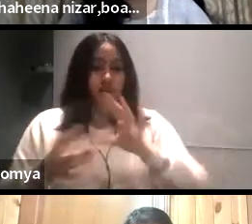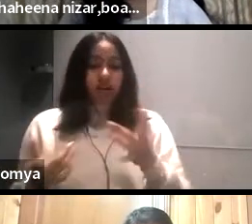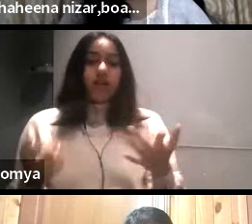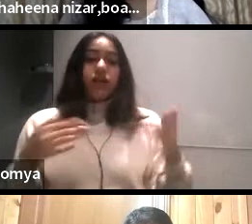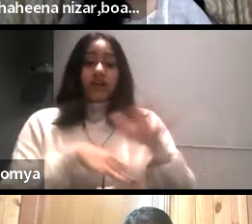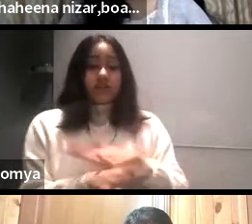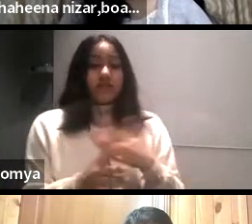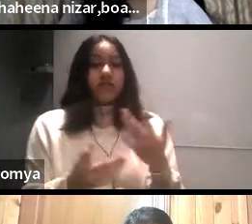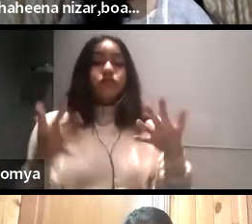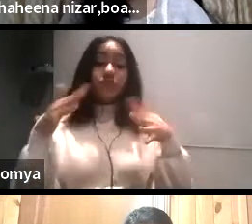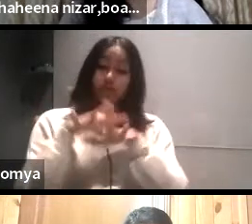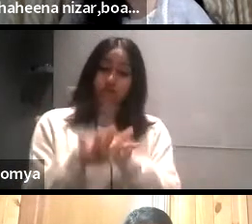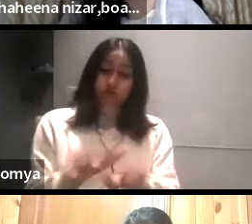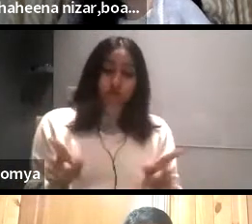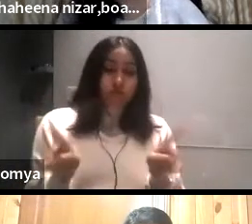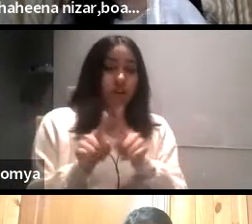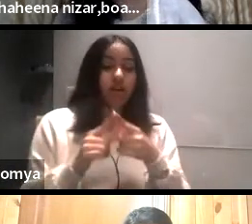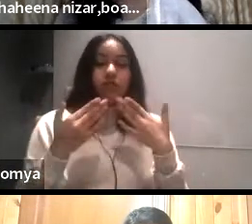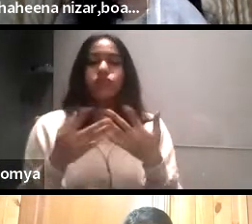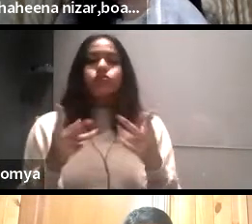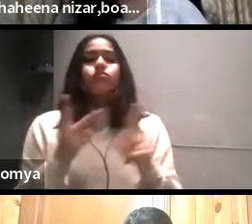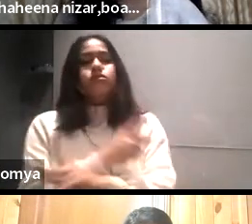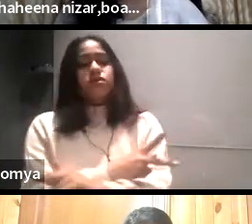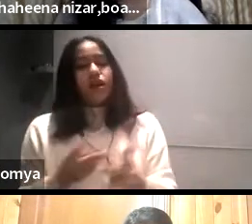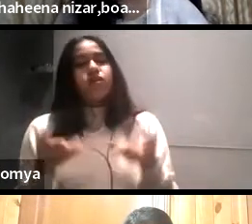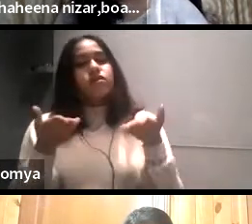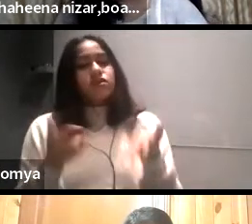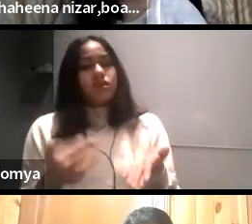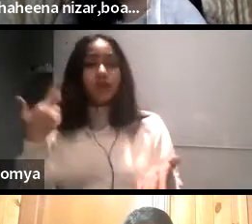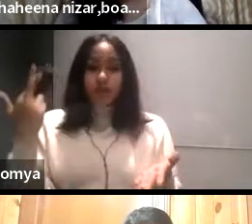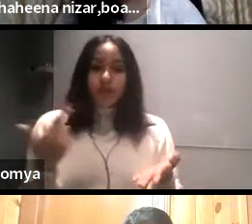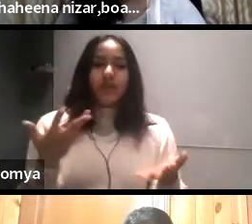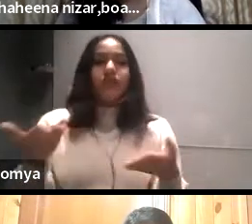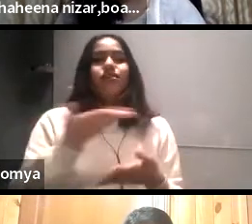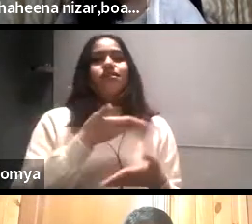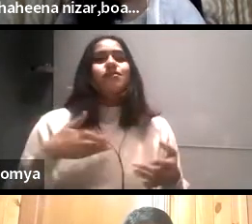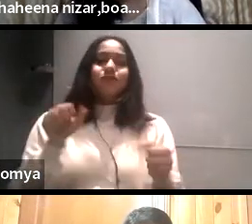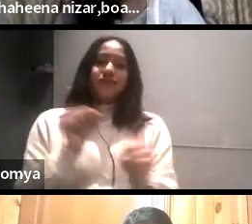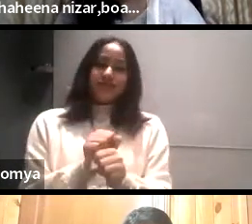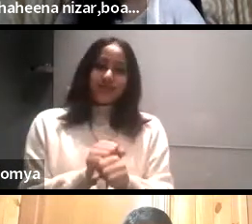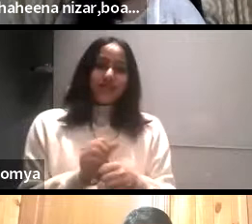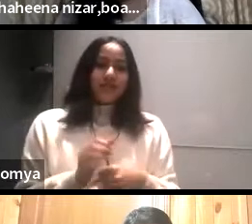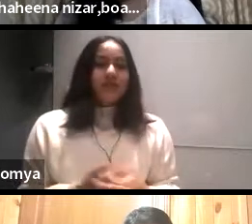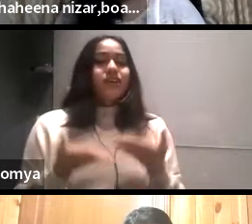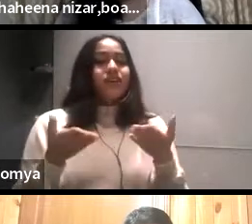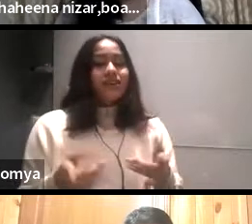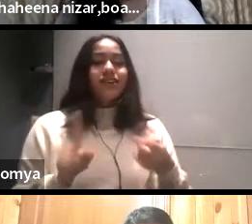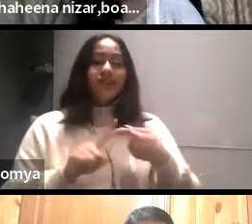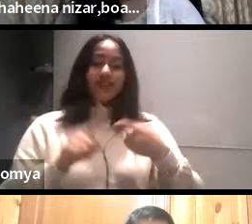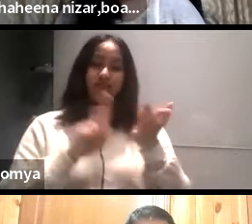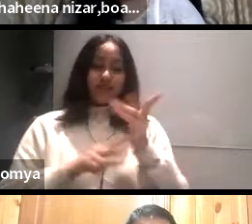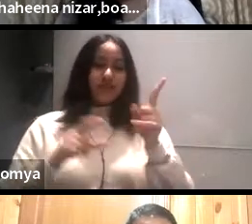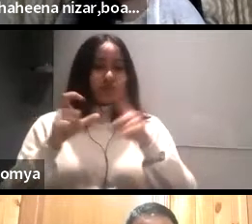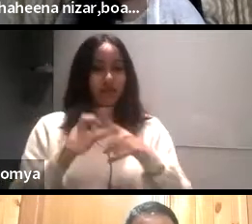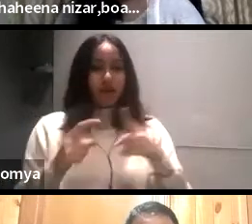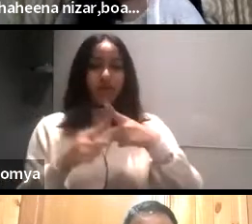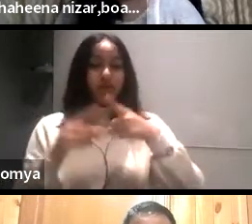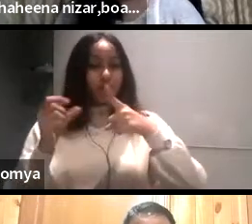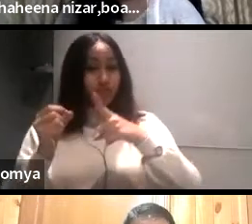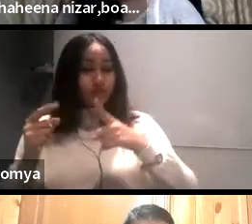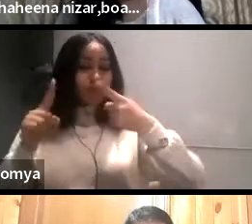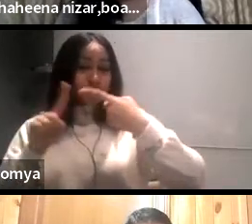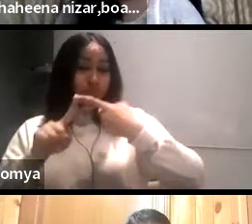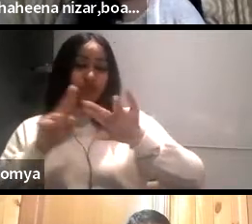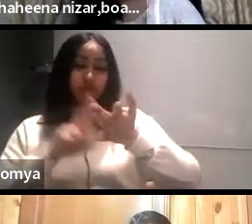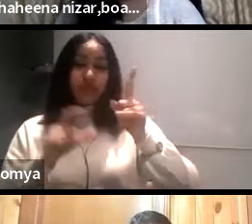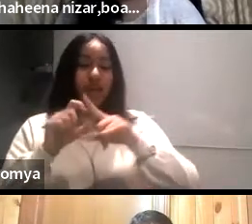inclusive, and the pedagogy inclusive. So that is where our work is. It is an end-to-end work, starting from the candidate to